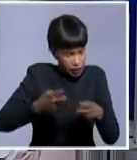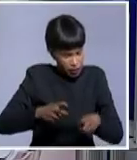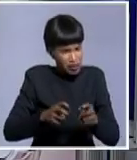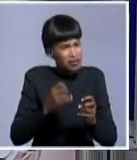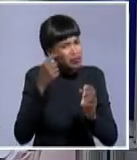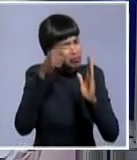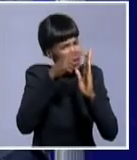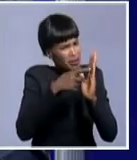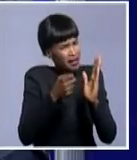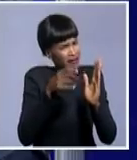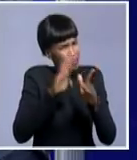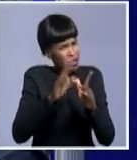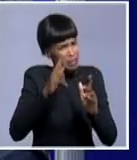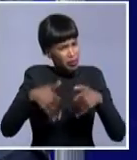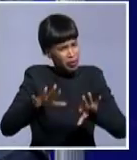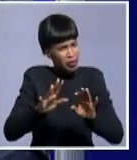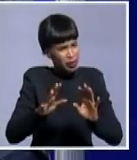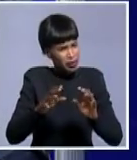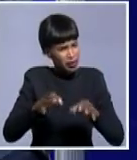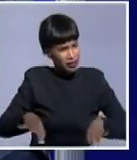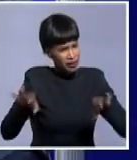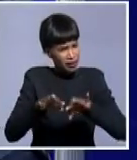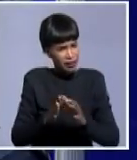figures that I have mentioned, 500 and